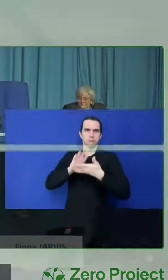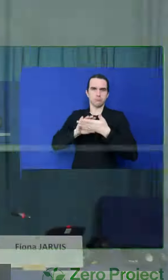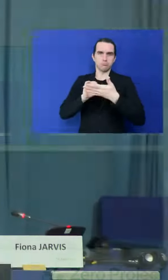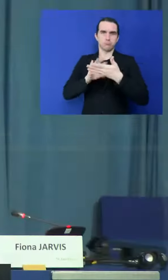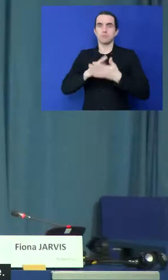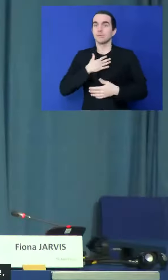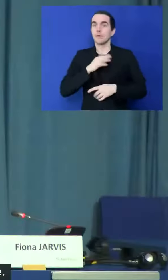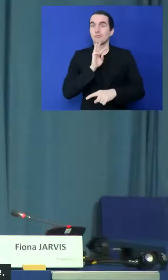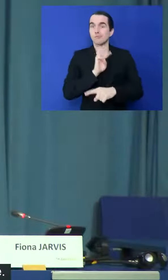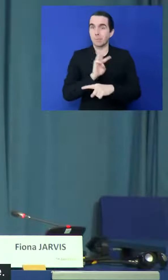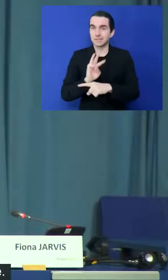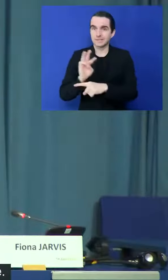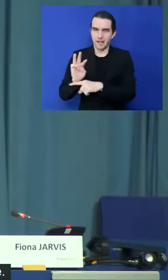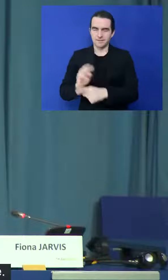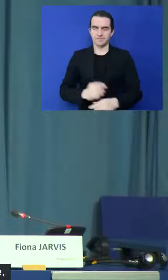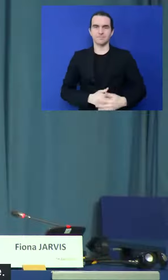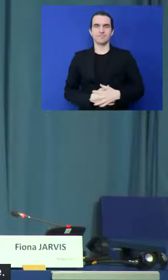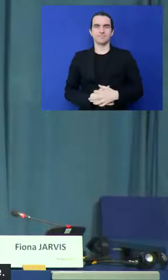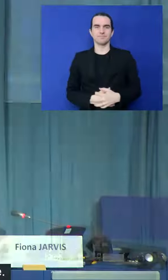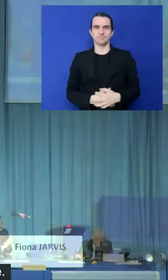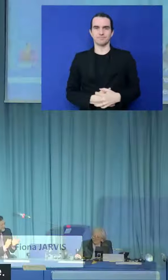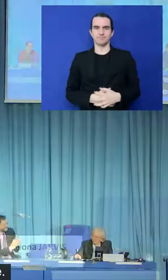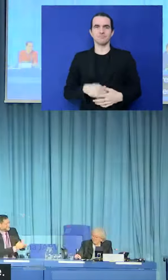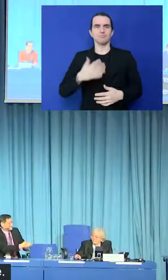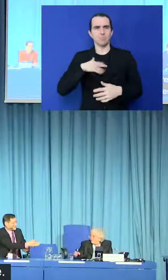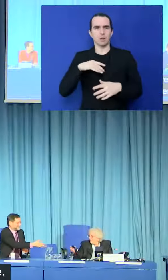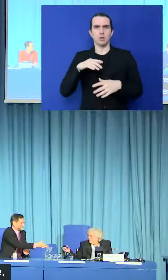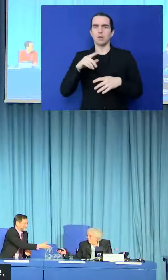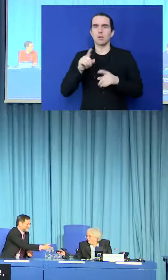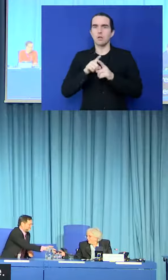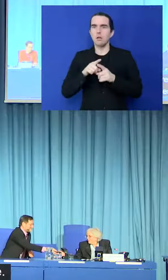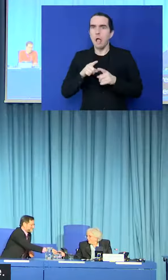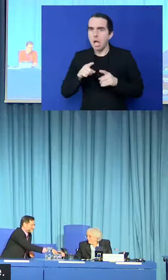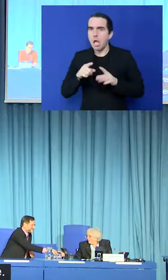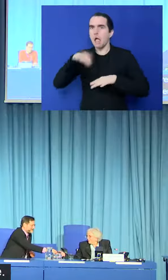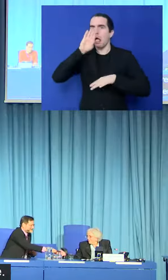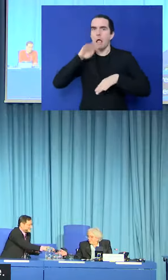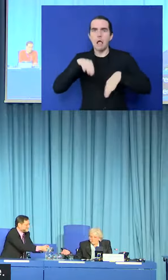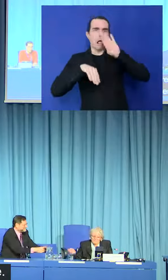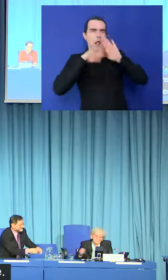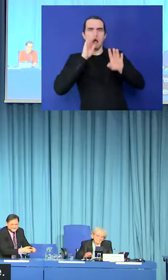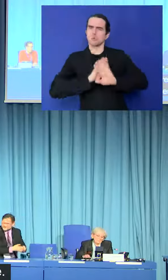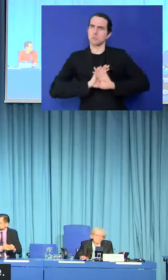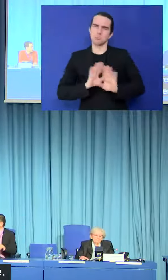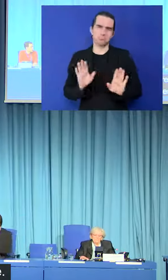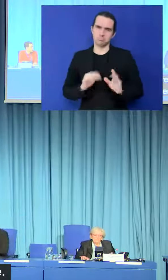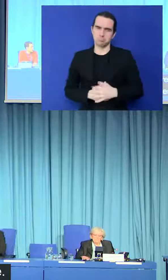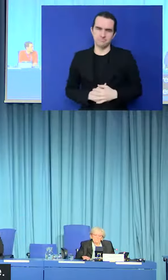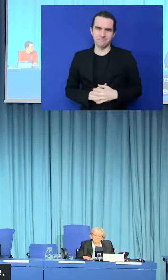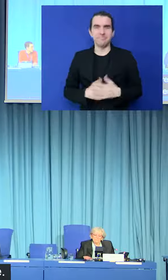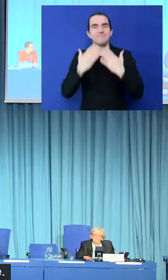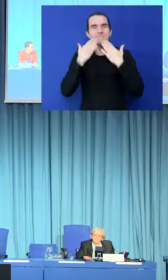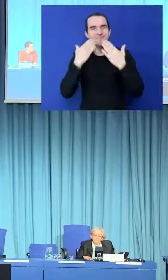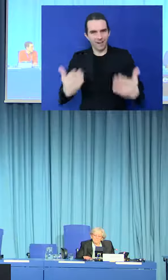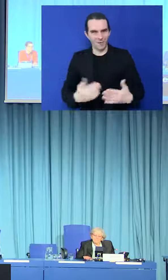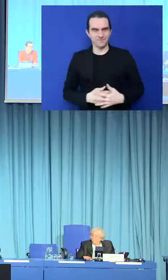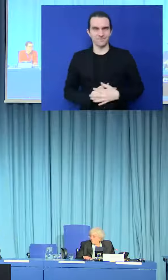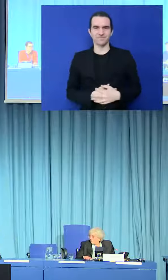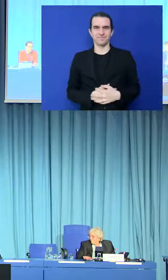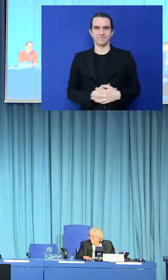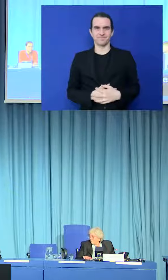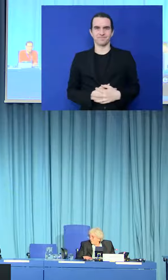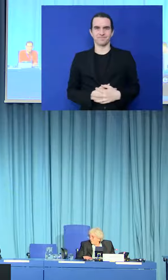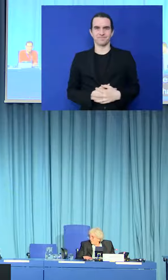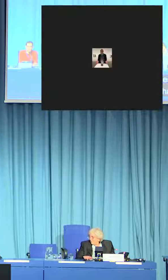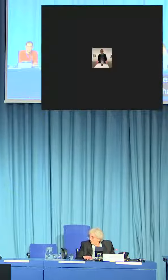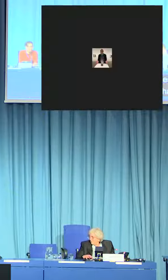All right. Thank you, Fiona. So one thing I think we can all agree